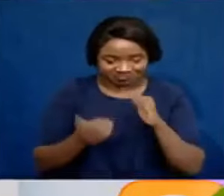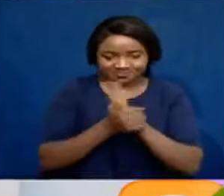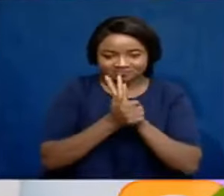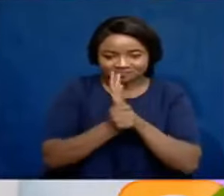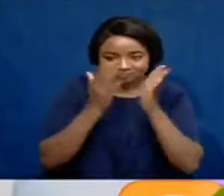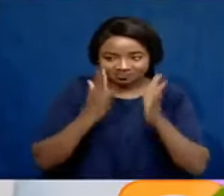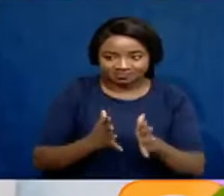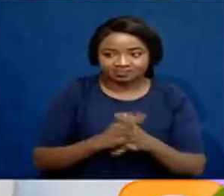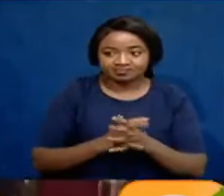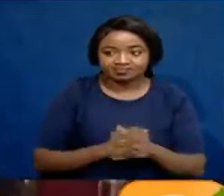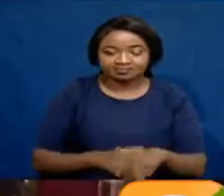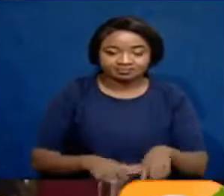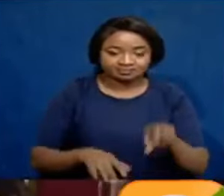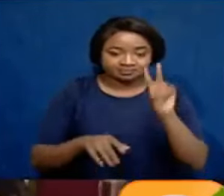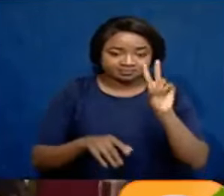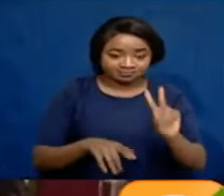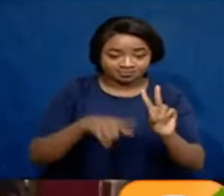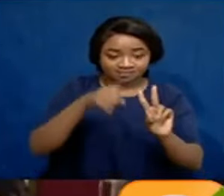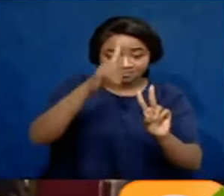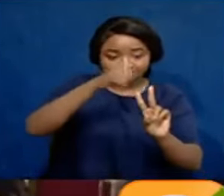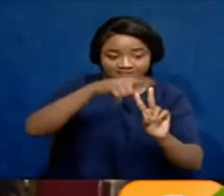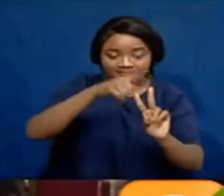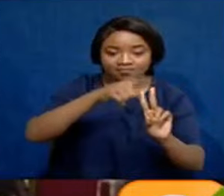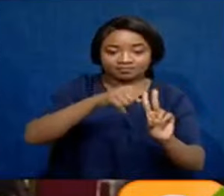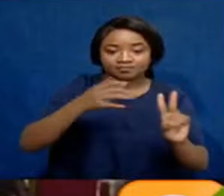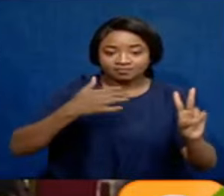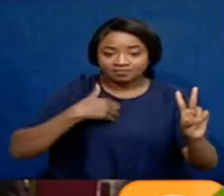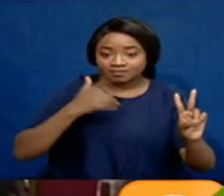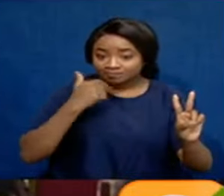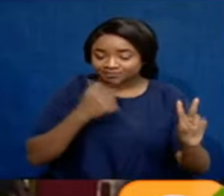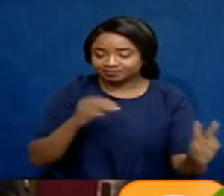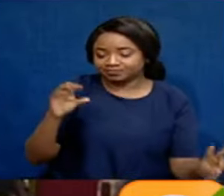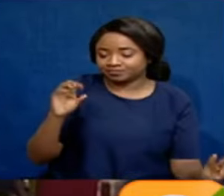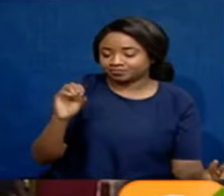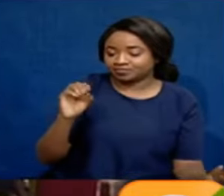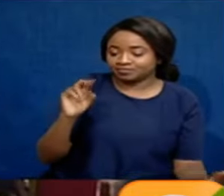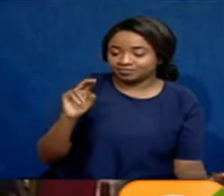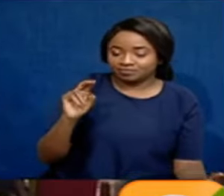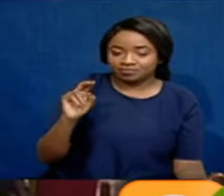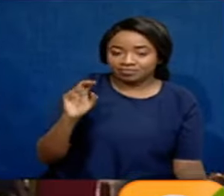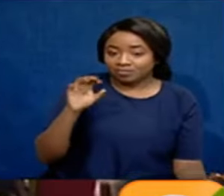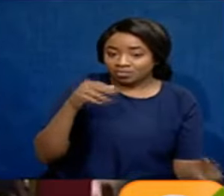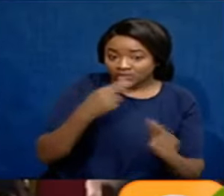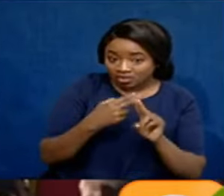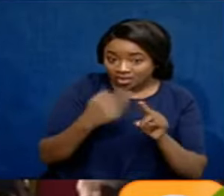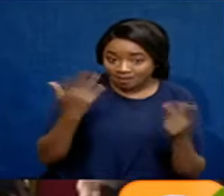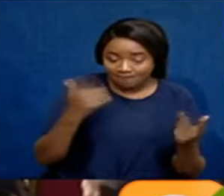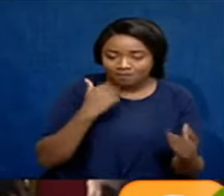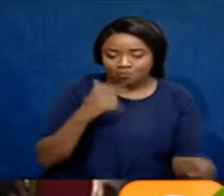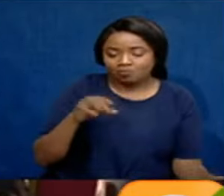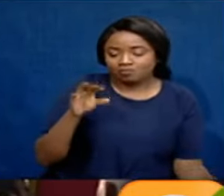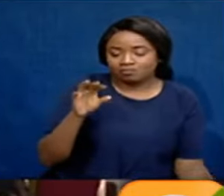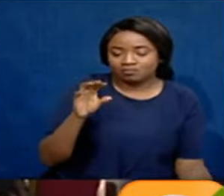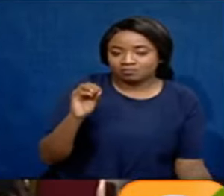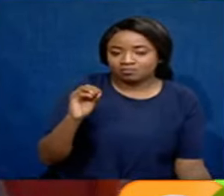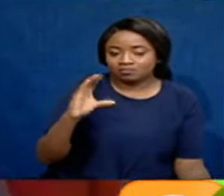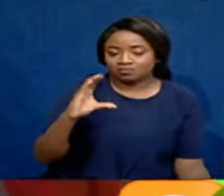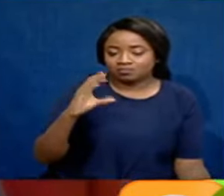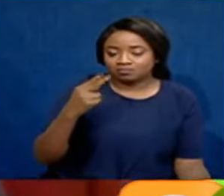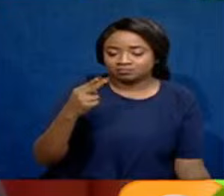Urologist. Yeah. And sitting next to him is an oncologist, and that is Dr. Primus Ochieng. And he is a